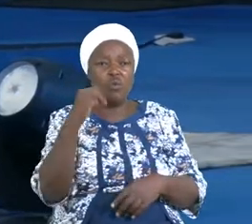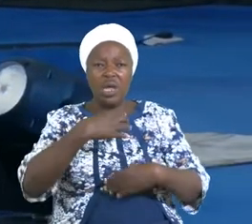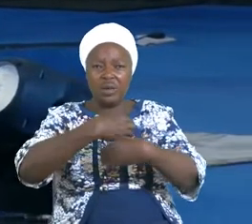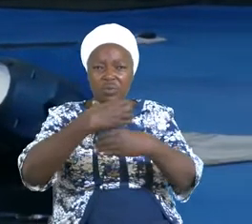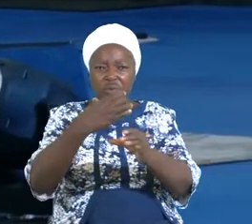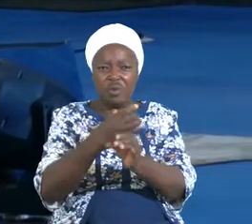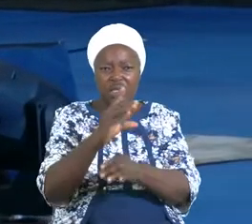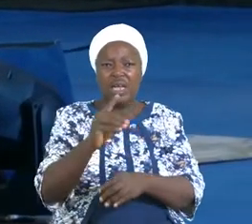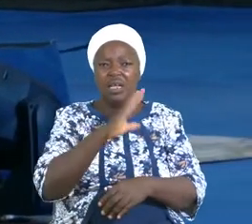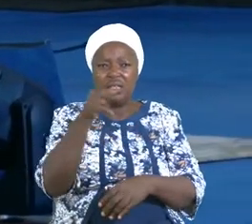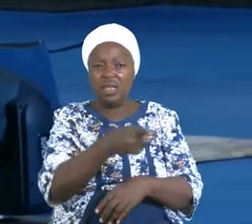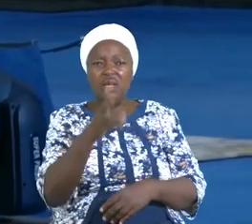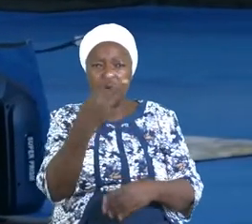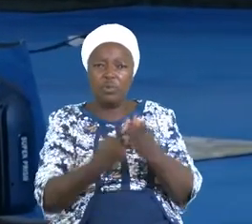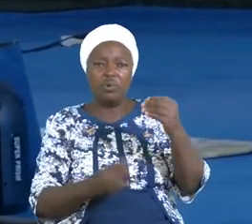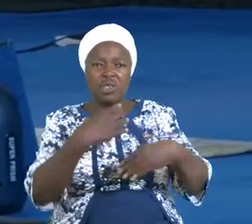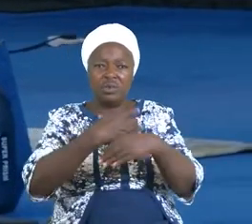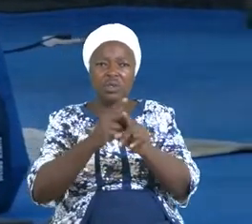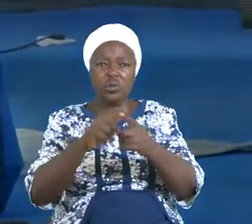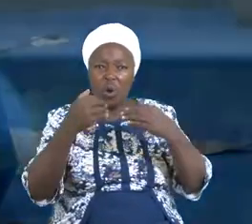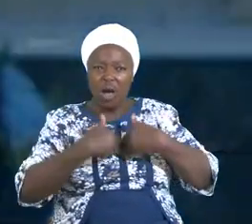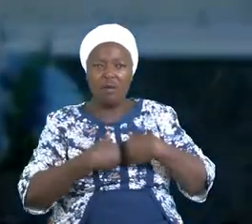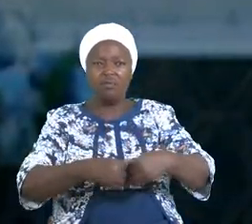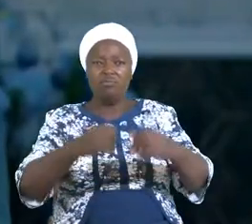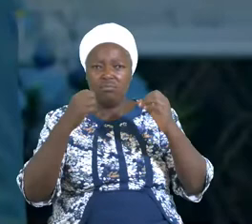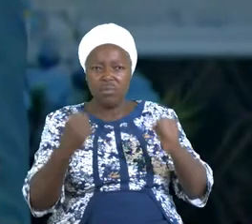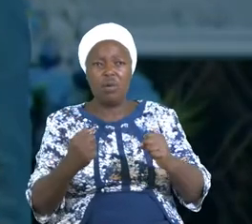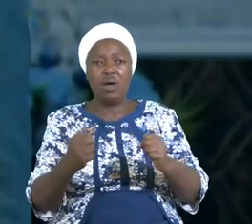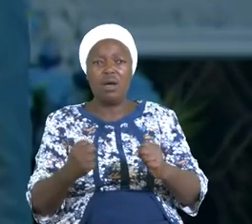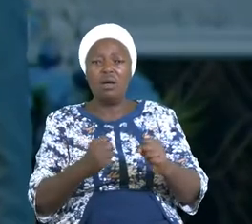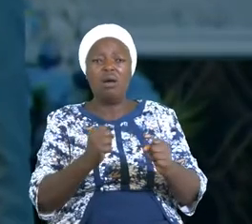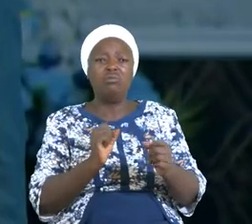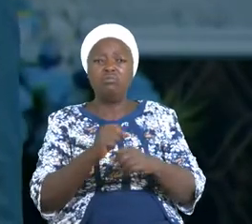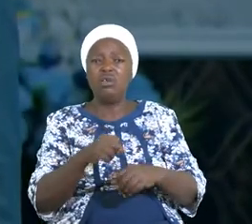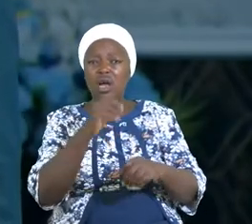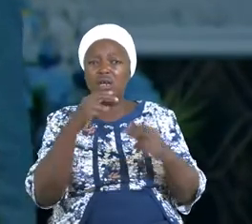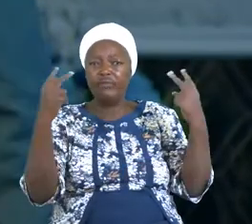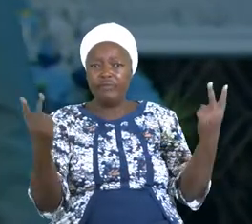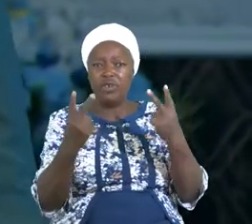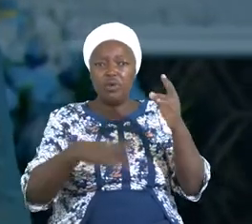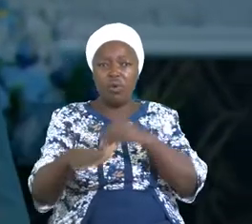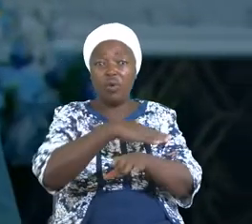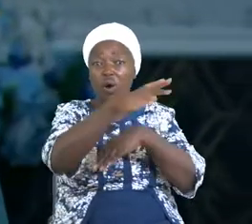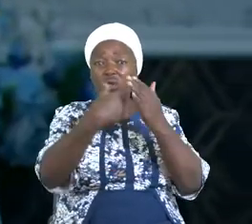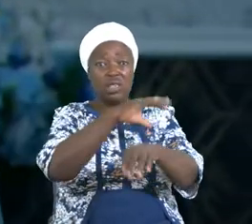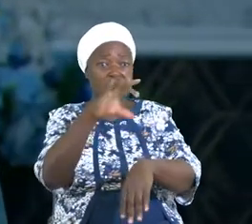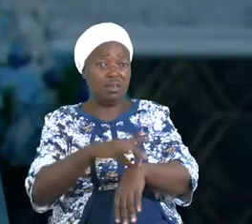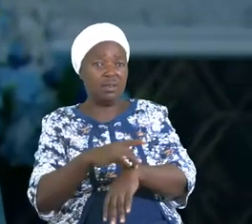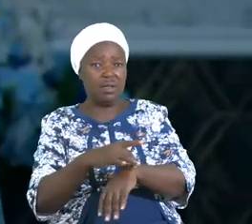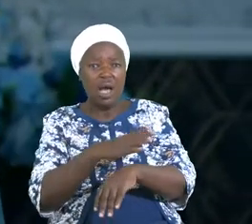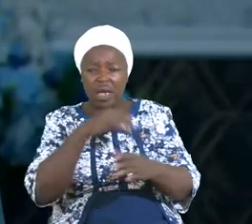they were created to have dominion over the whole earth. And that was the